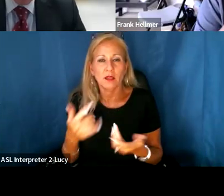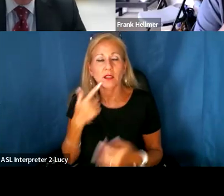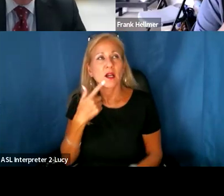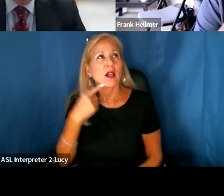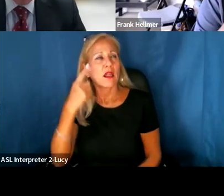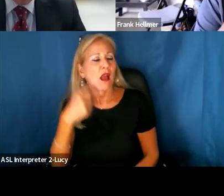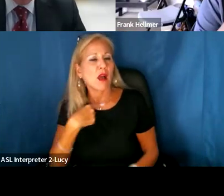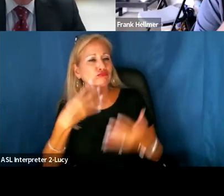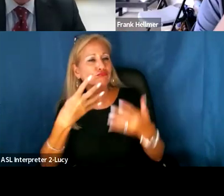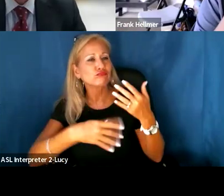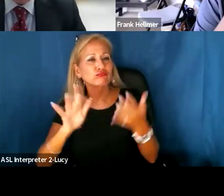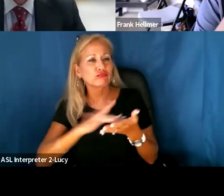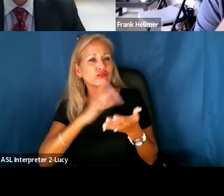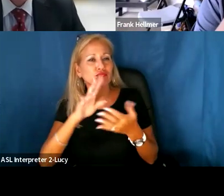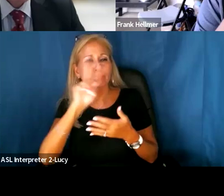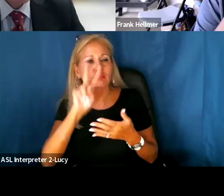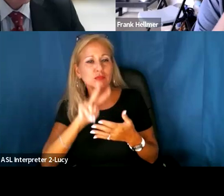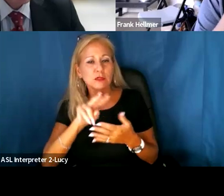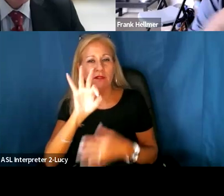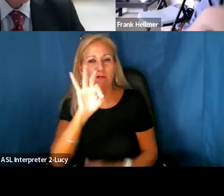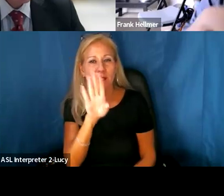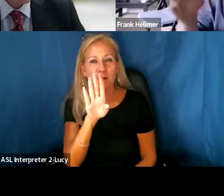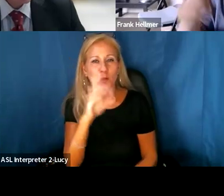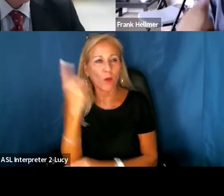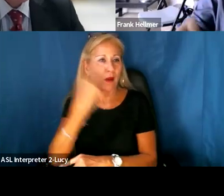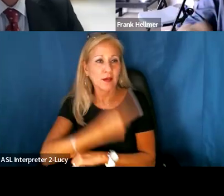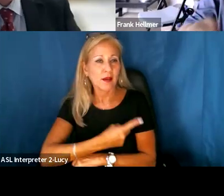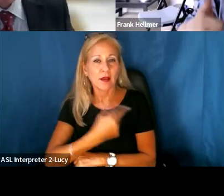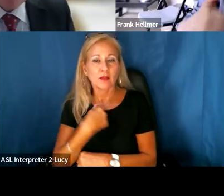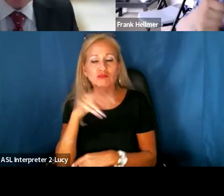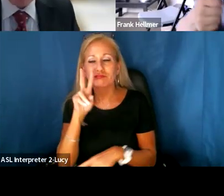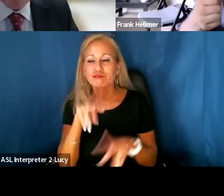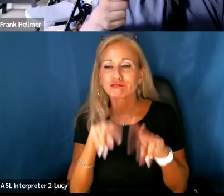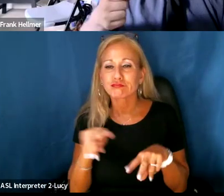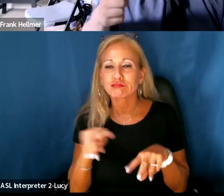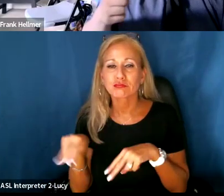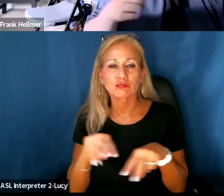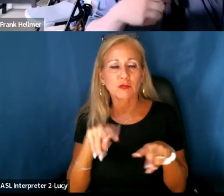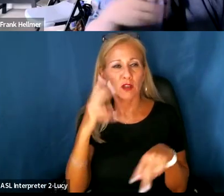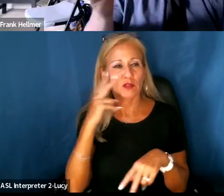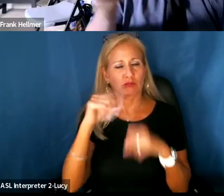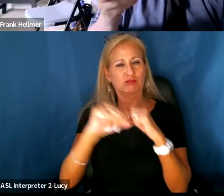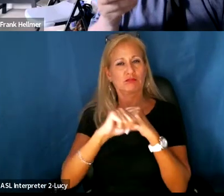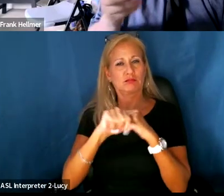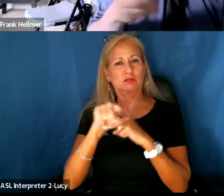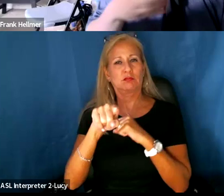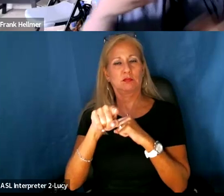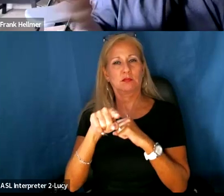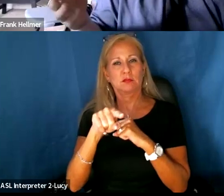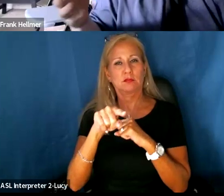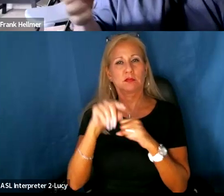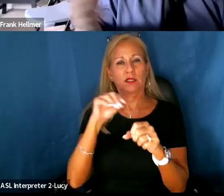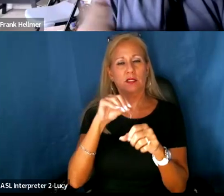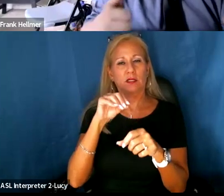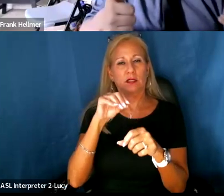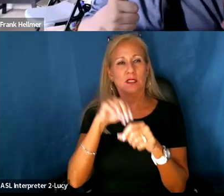was scrolling through Facebook one day and just scrolling through my feed, and I saw an ad for it in the